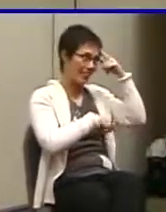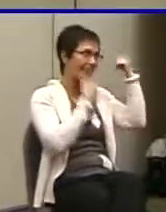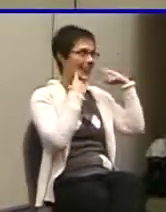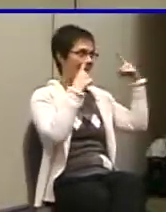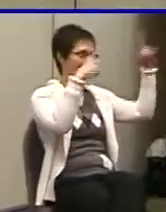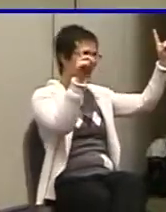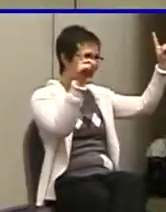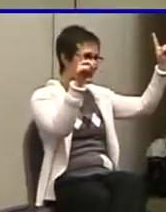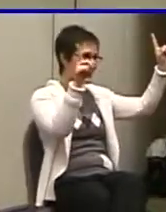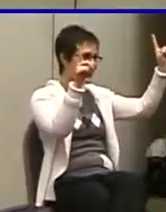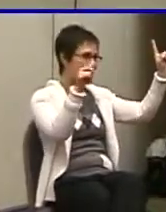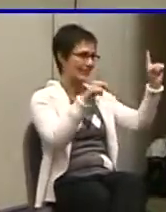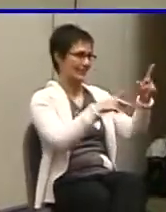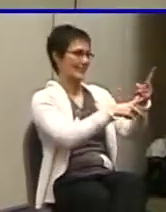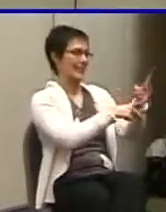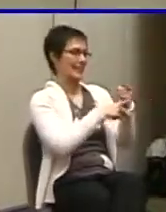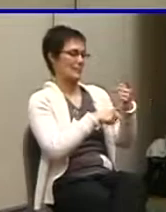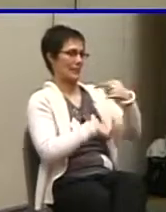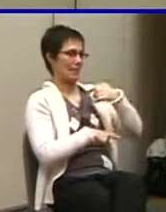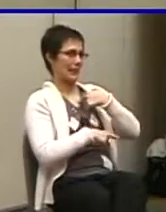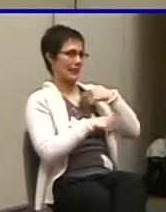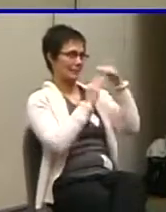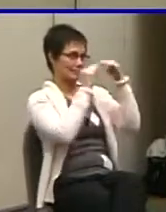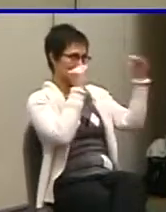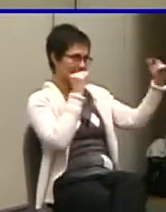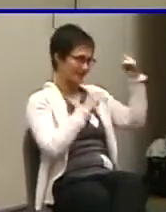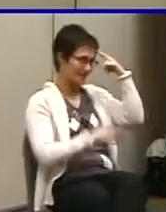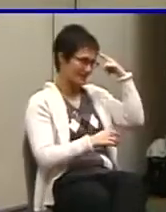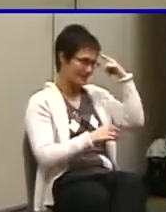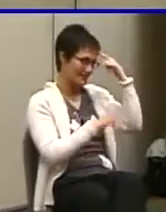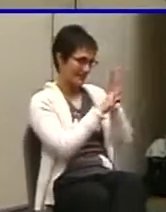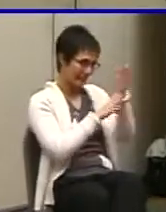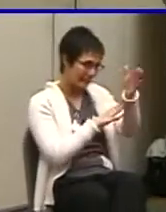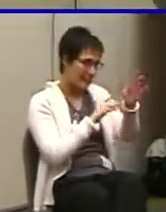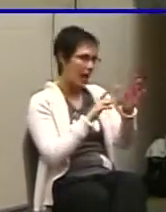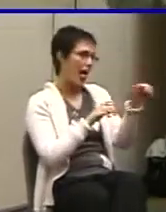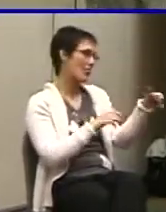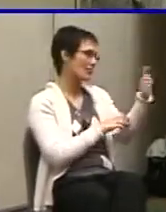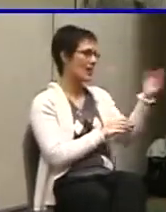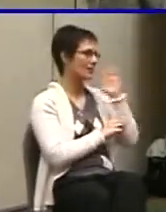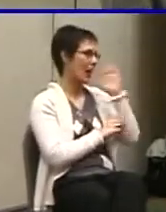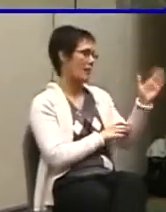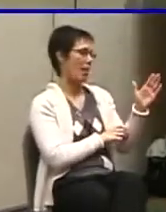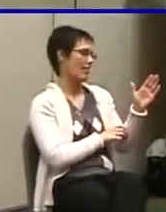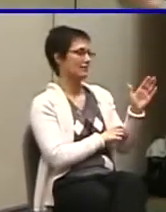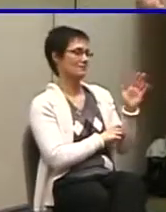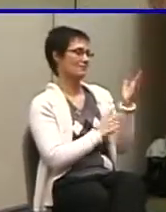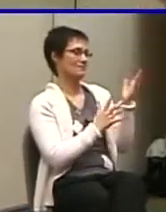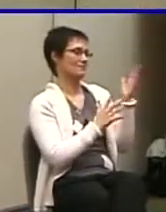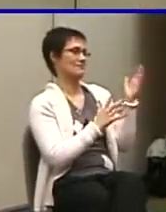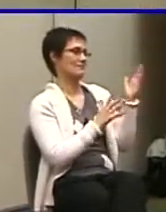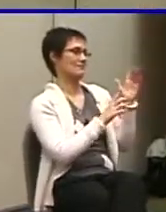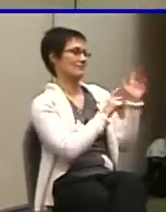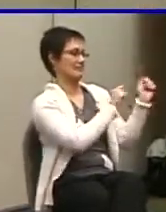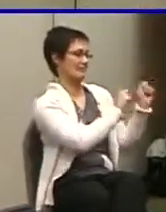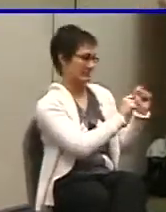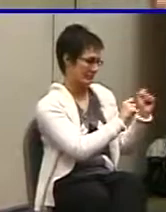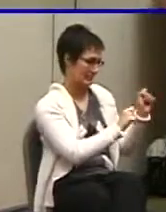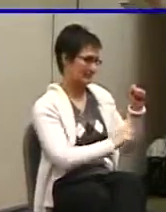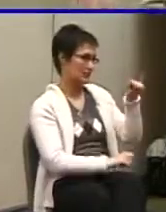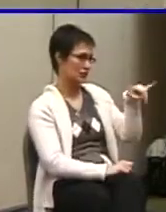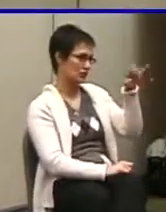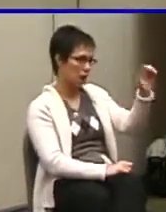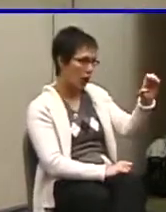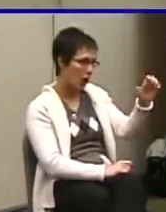least it keeps me sane. Otherwise, I'm going to go tear Jill's head off, right? Okay? At least she shuts up for a minute. God is